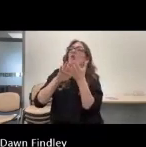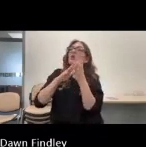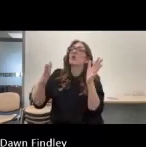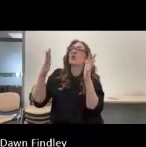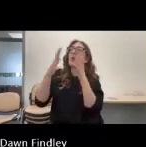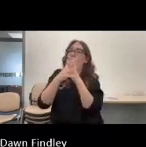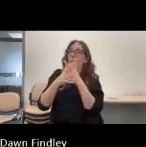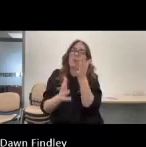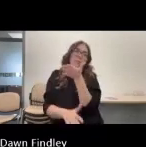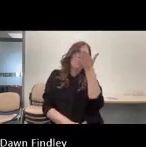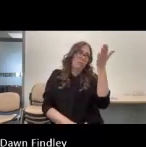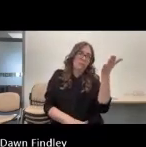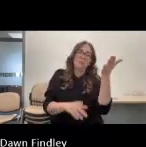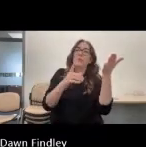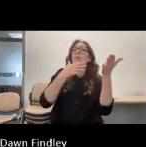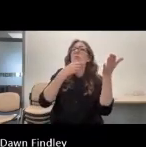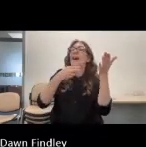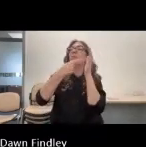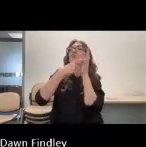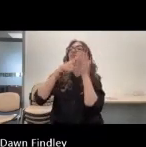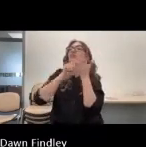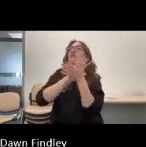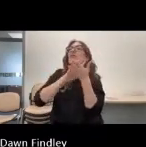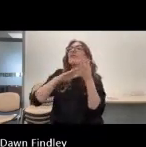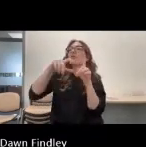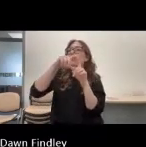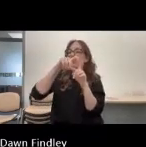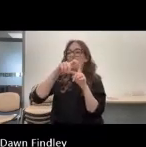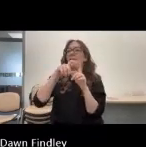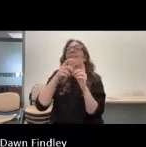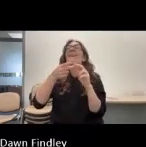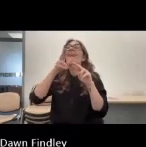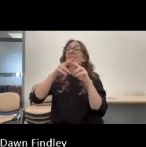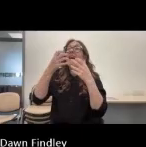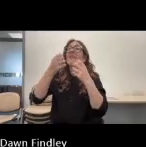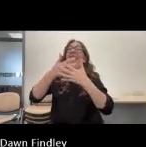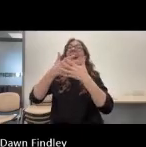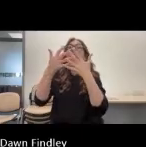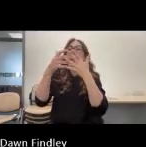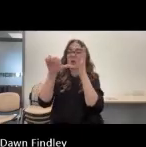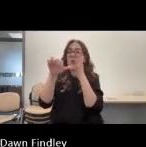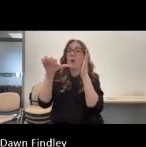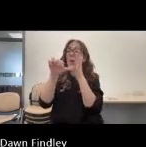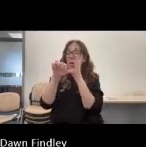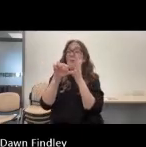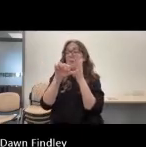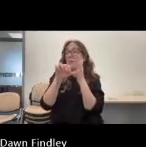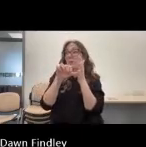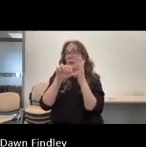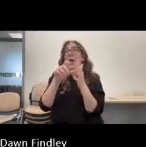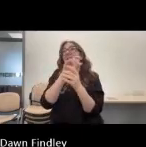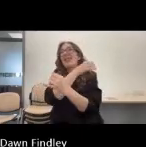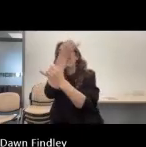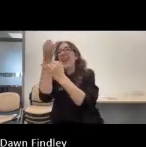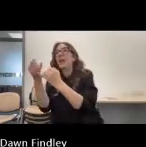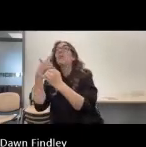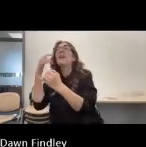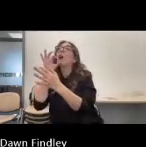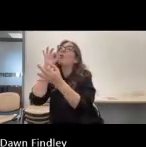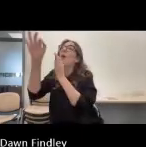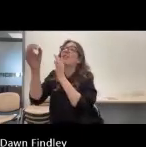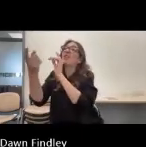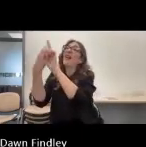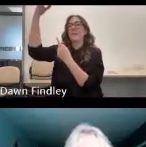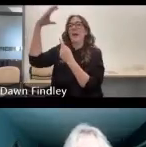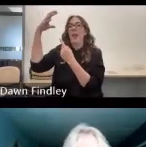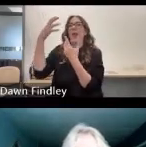any questions as we go, please add them to the chat, and then we will have a Q&A session at the end. I will now pass you to Richard. Thank